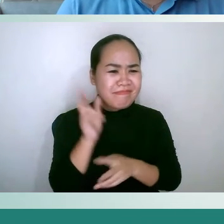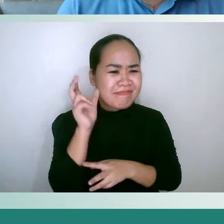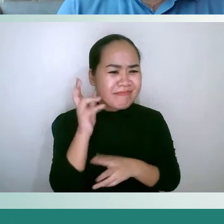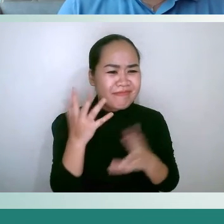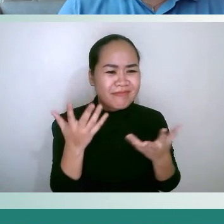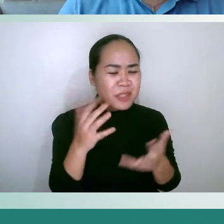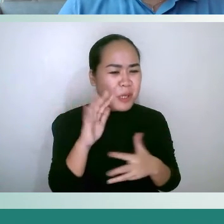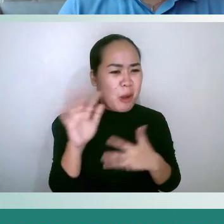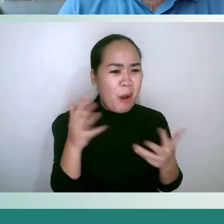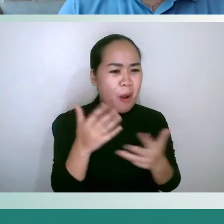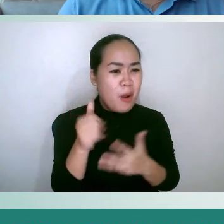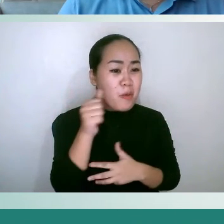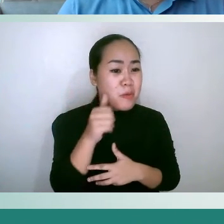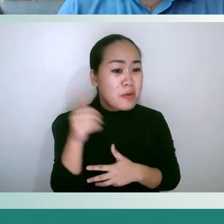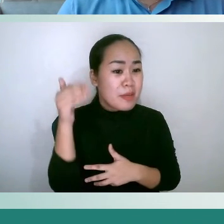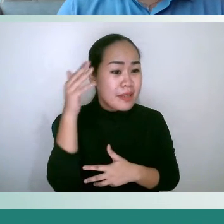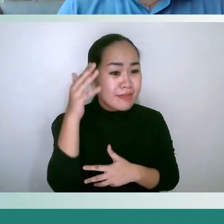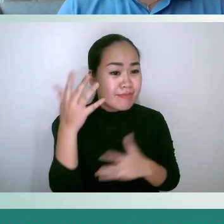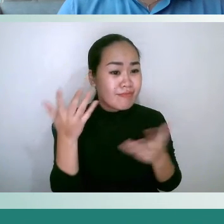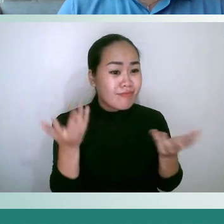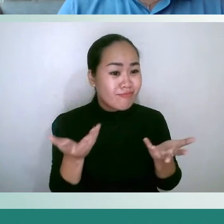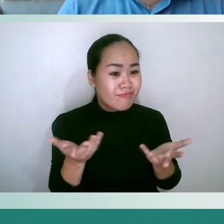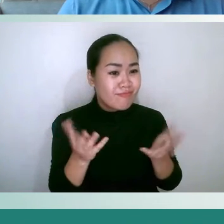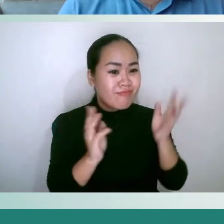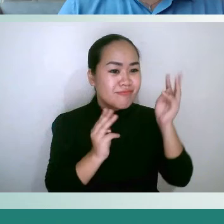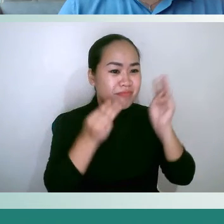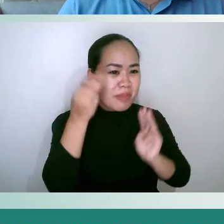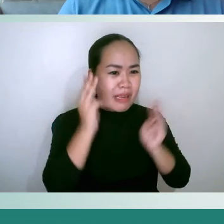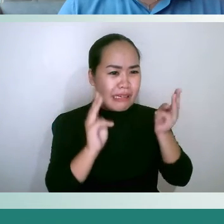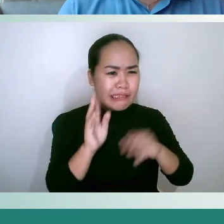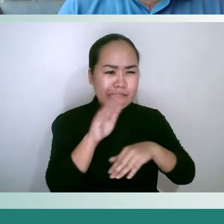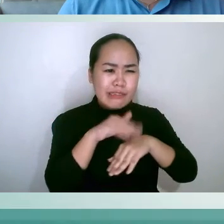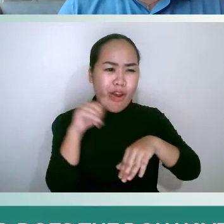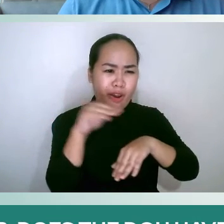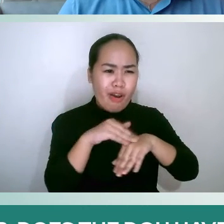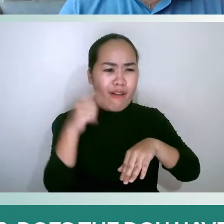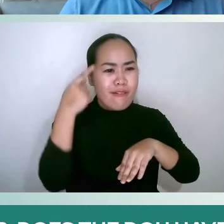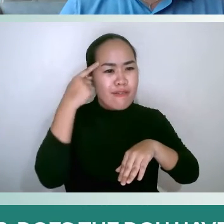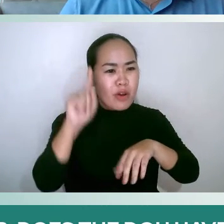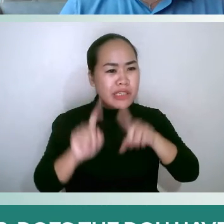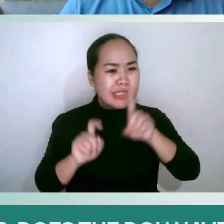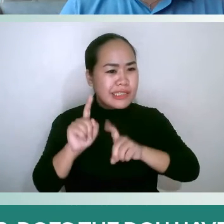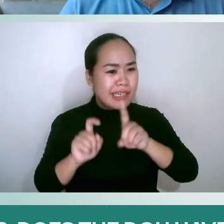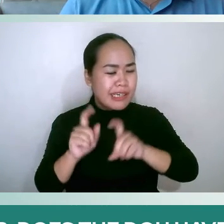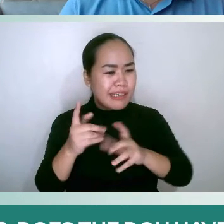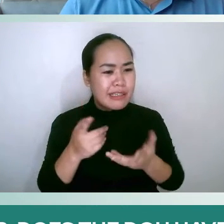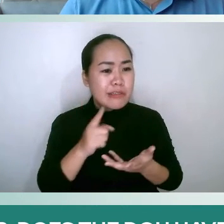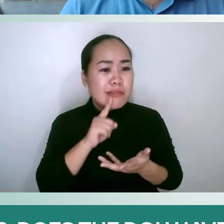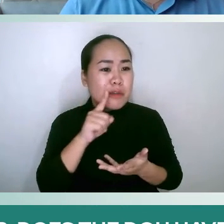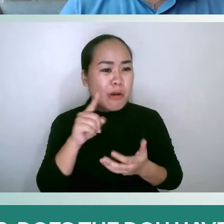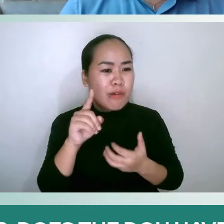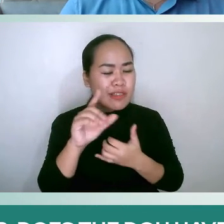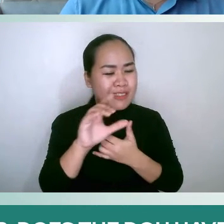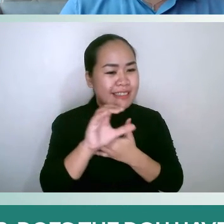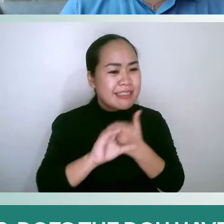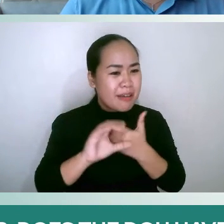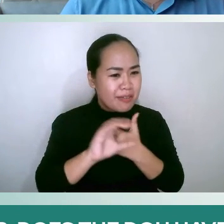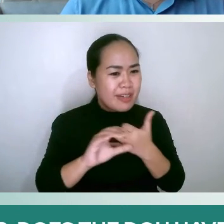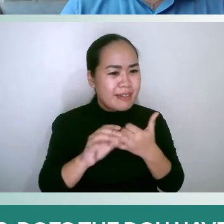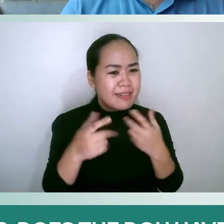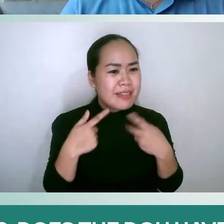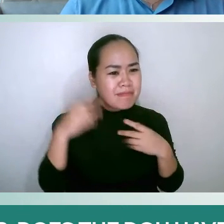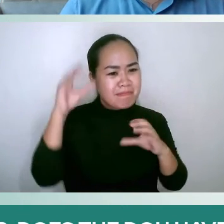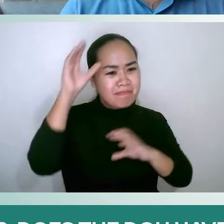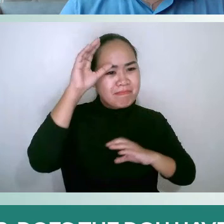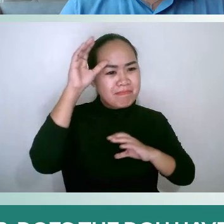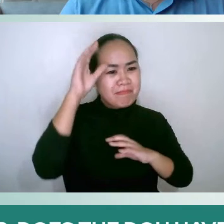every woman is covered for screening for cervical cancer. So there is